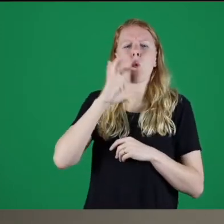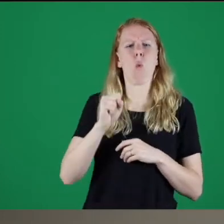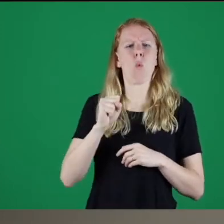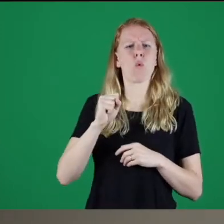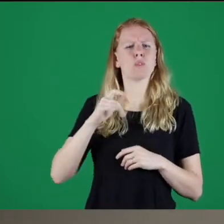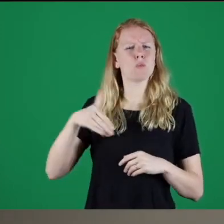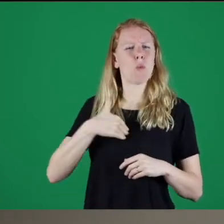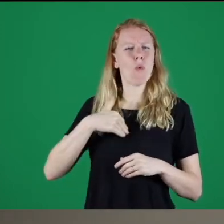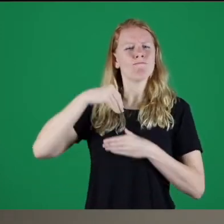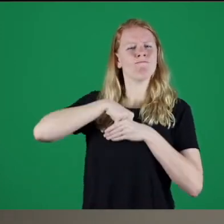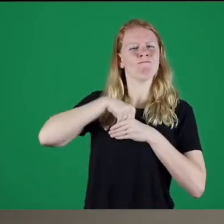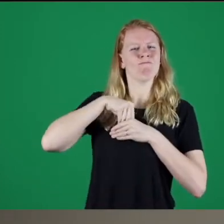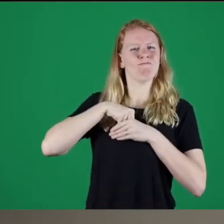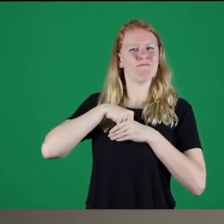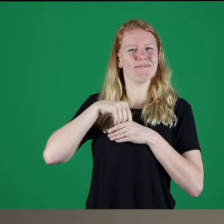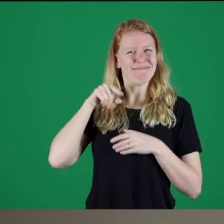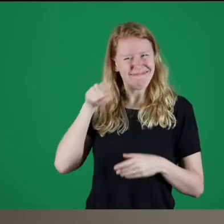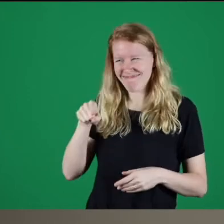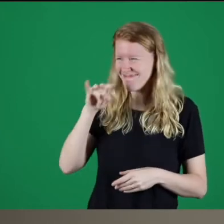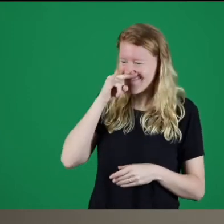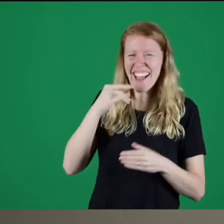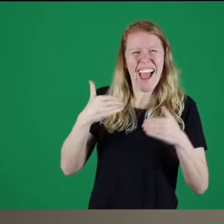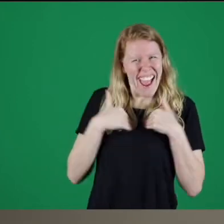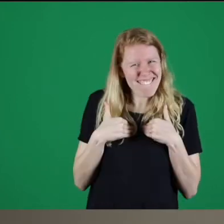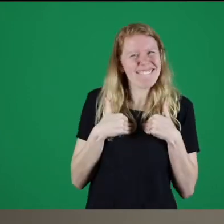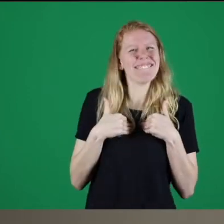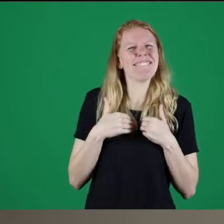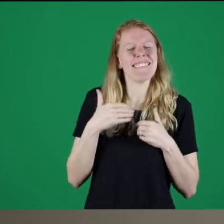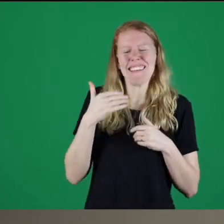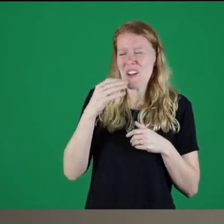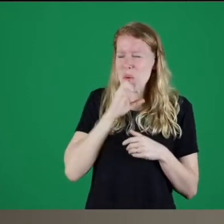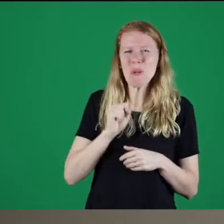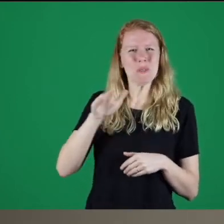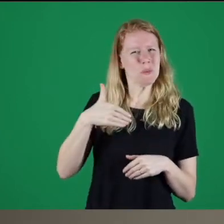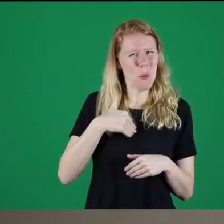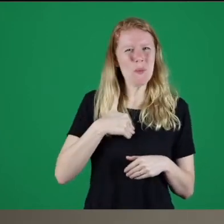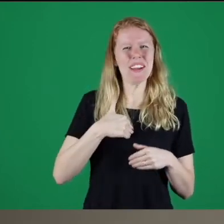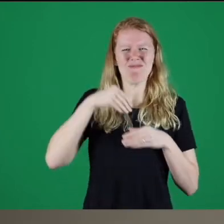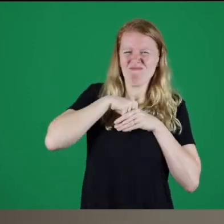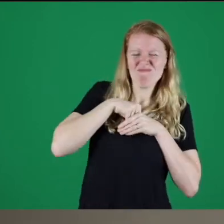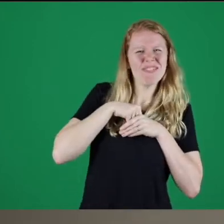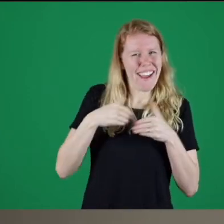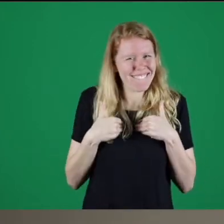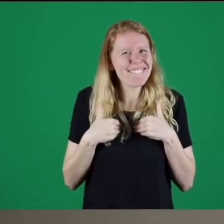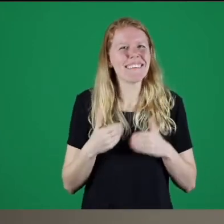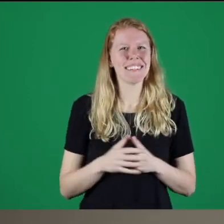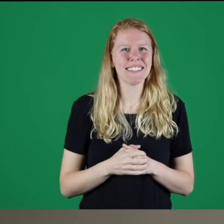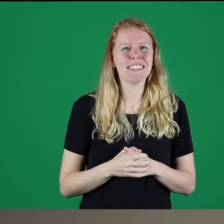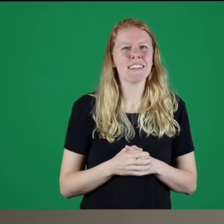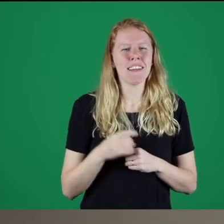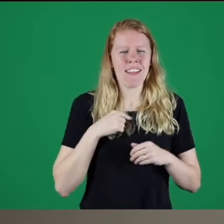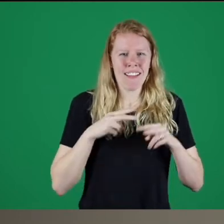soul. And I had to compose myself. I had to deal with many of my ways of